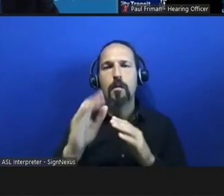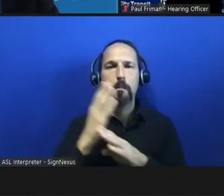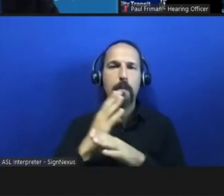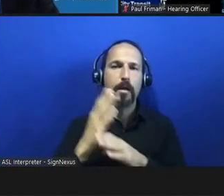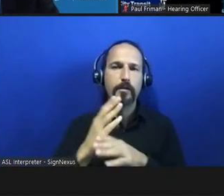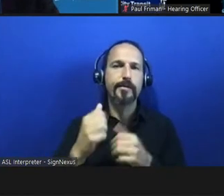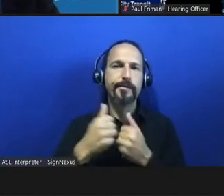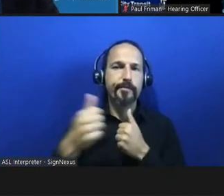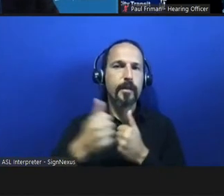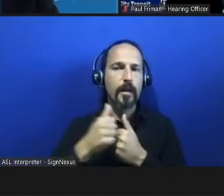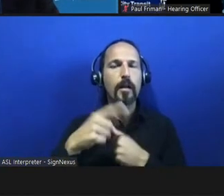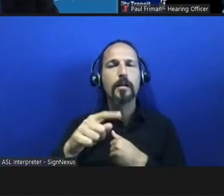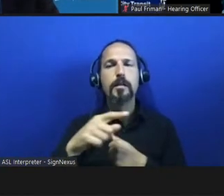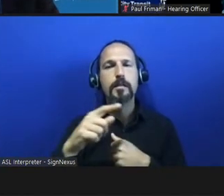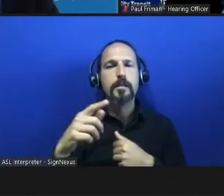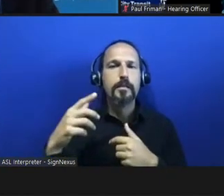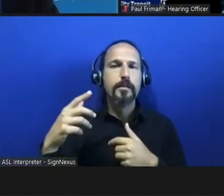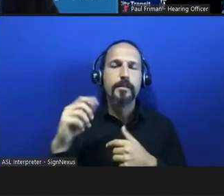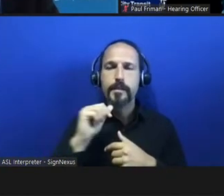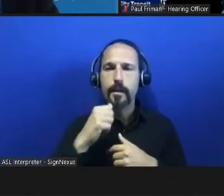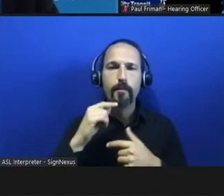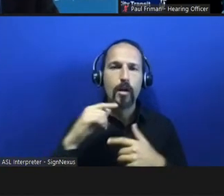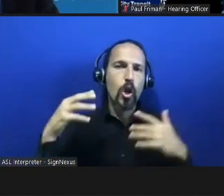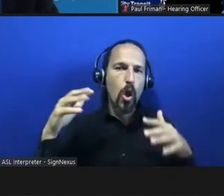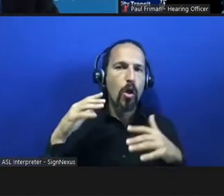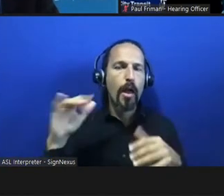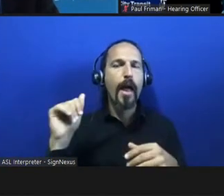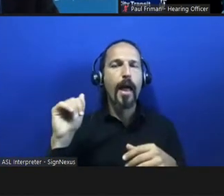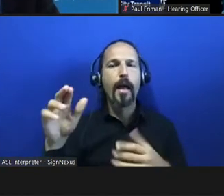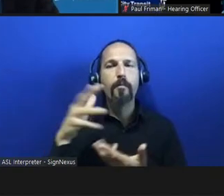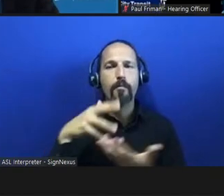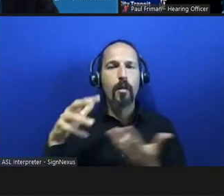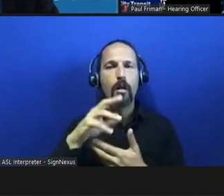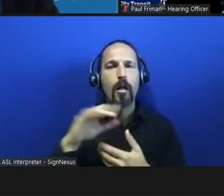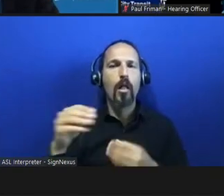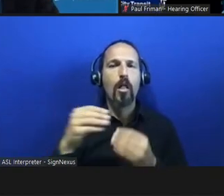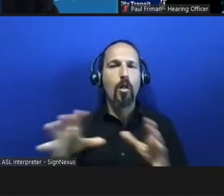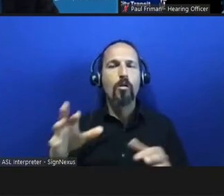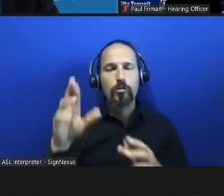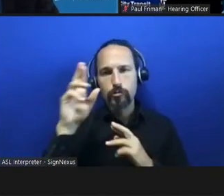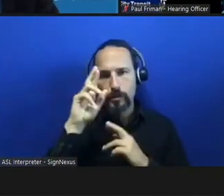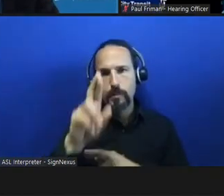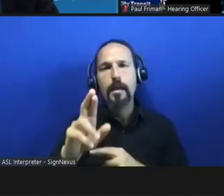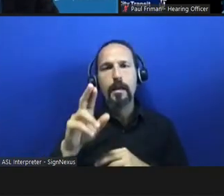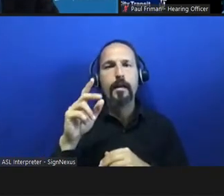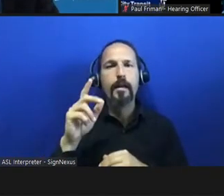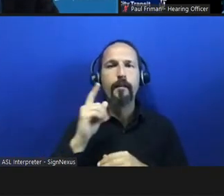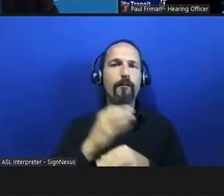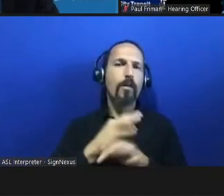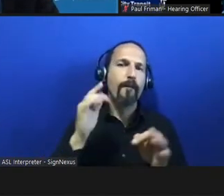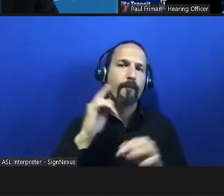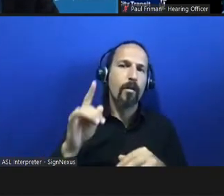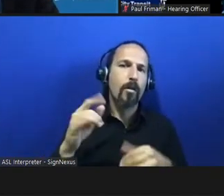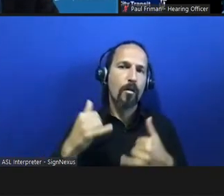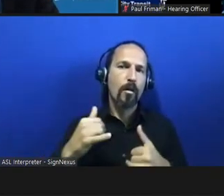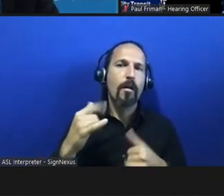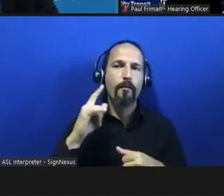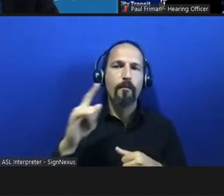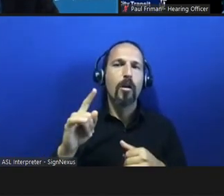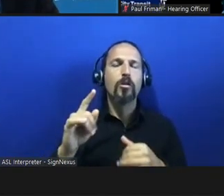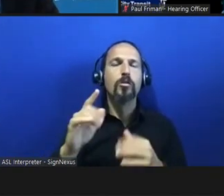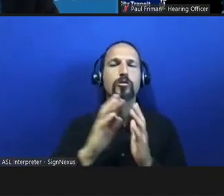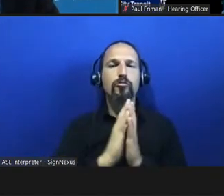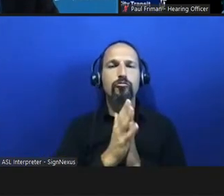who suffer from noise and air pollution and the loss of dignity and freedom because of the ever-present threat of traffic